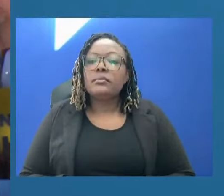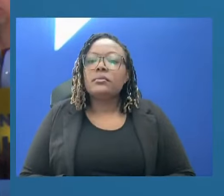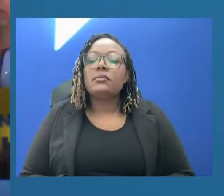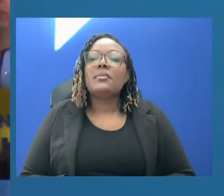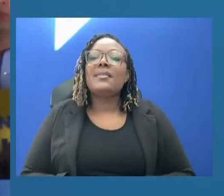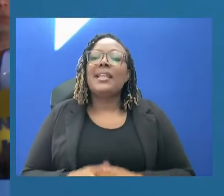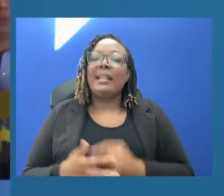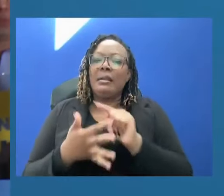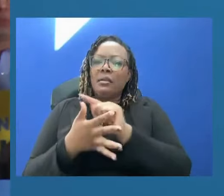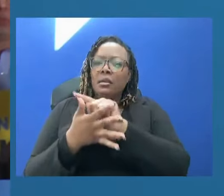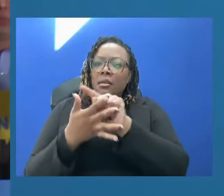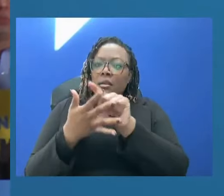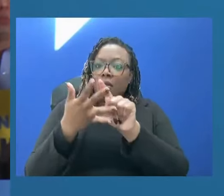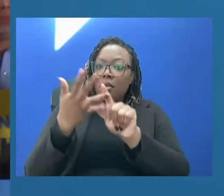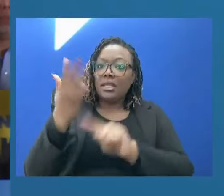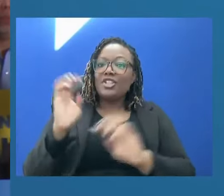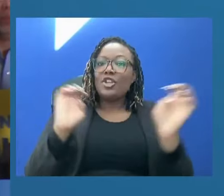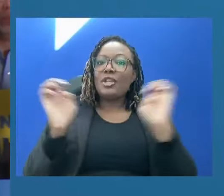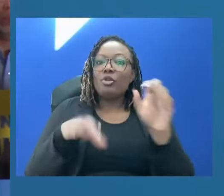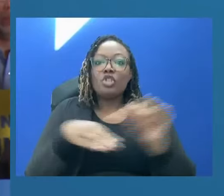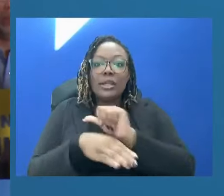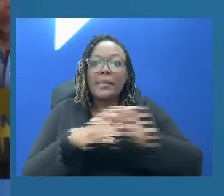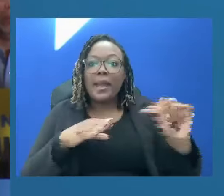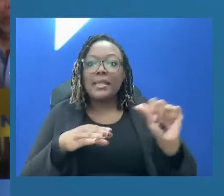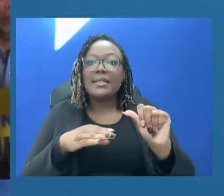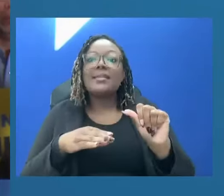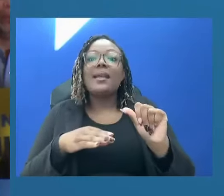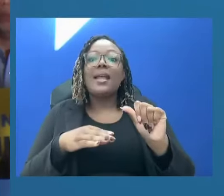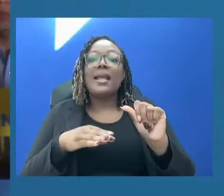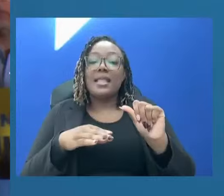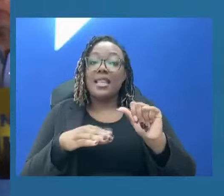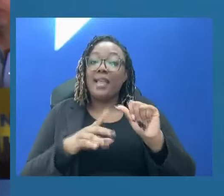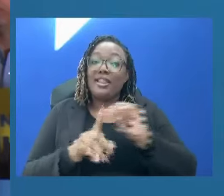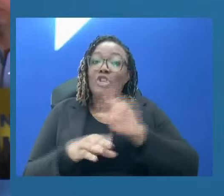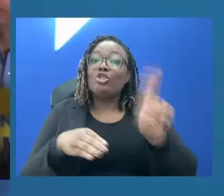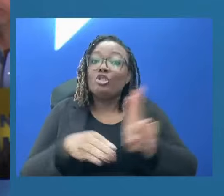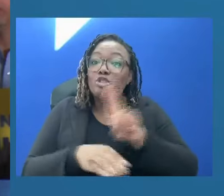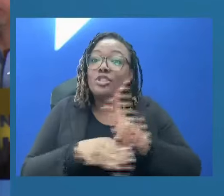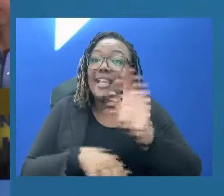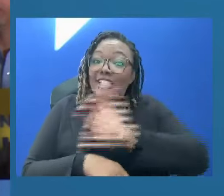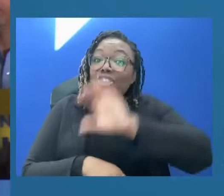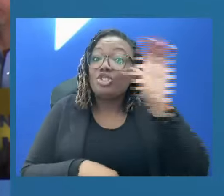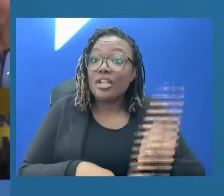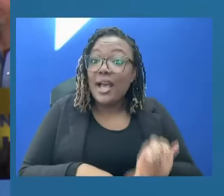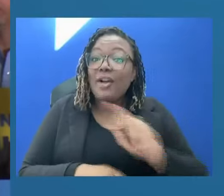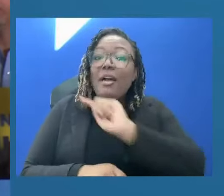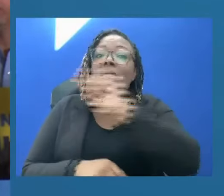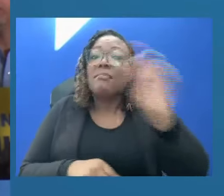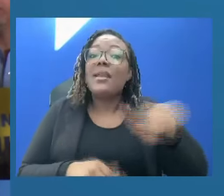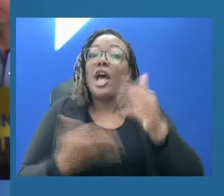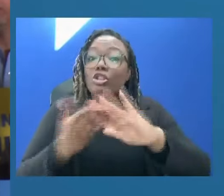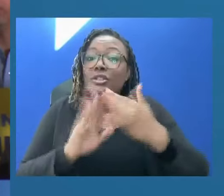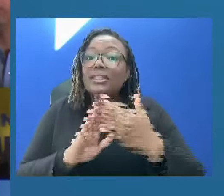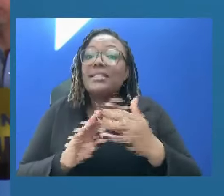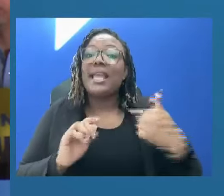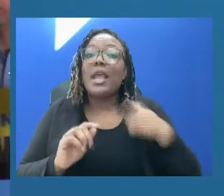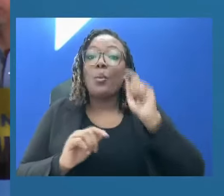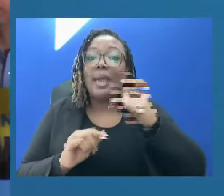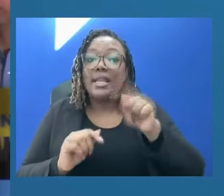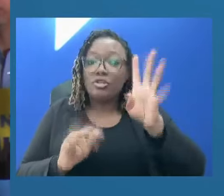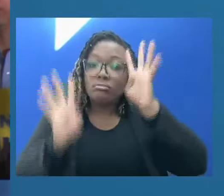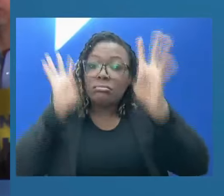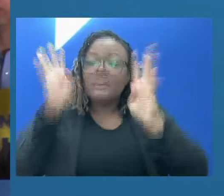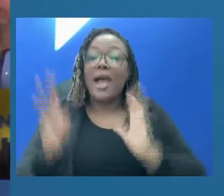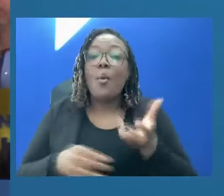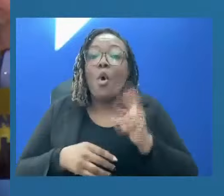These are the emergency practices that are being implemented in Chicago and other places. And we got to come up with our own,